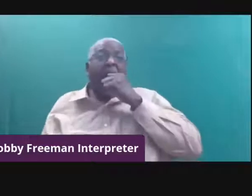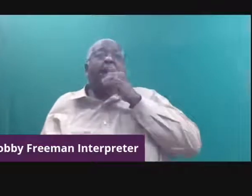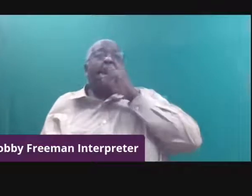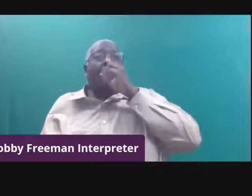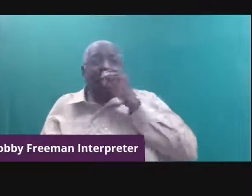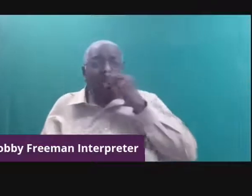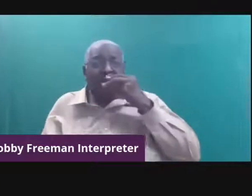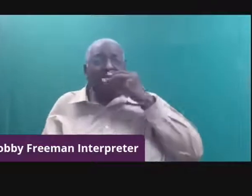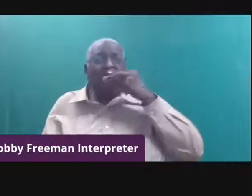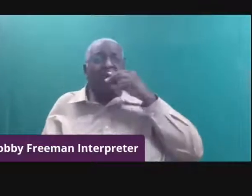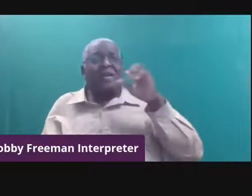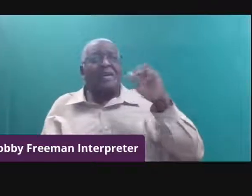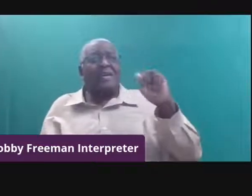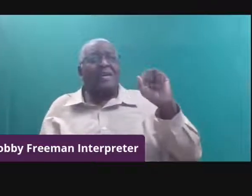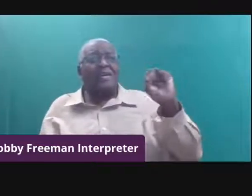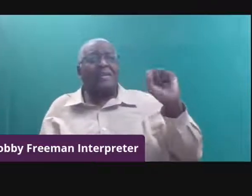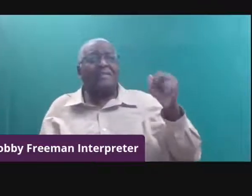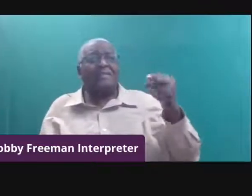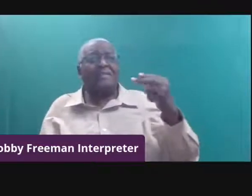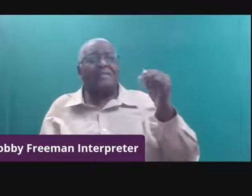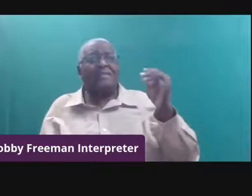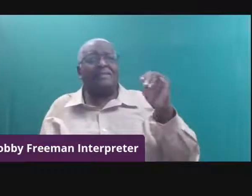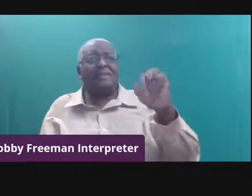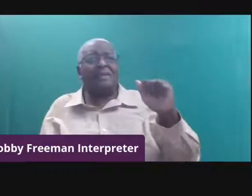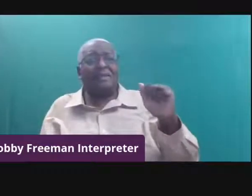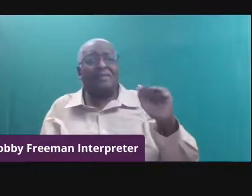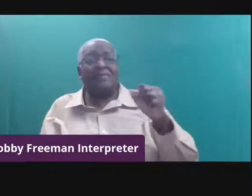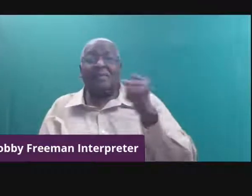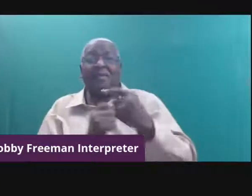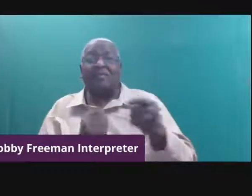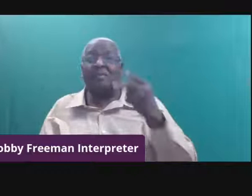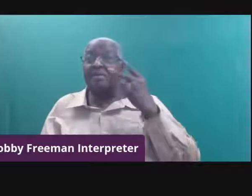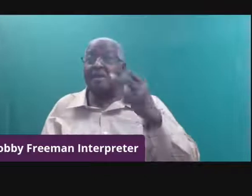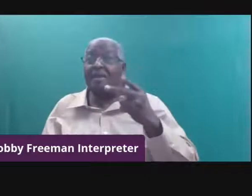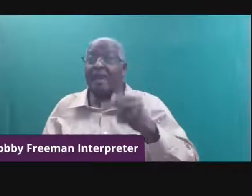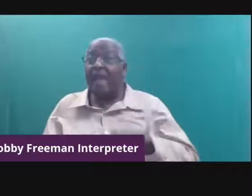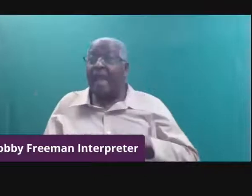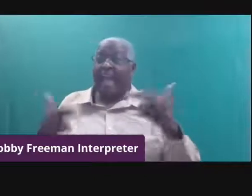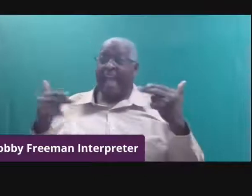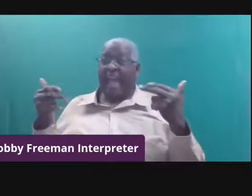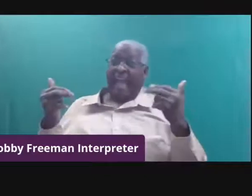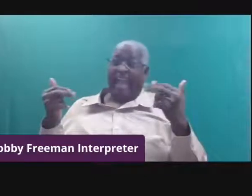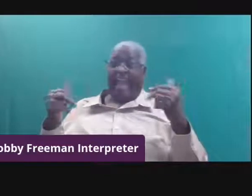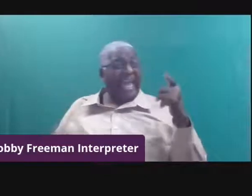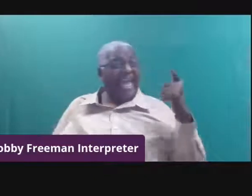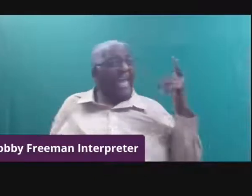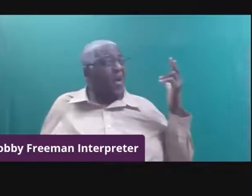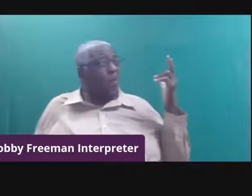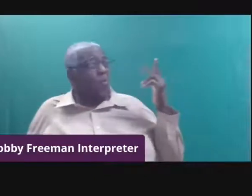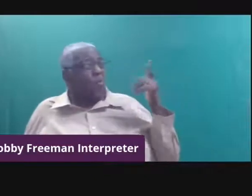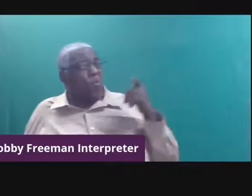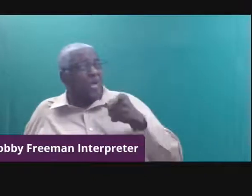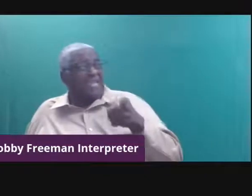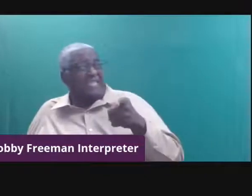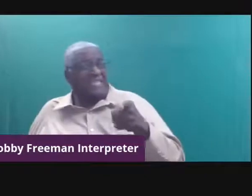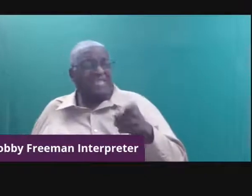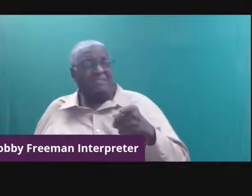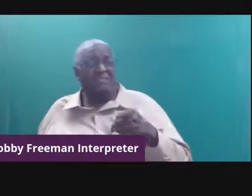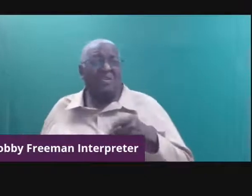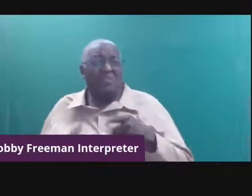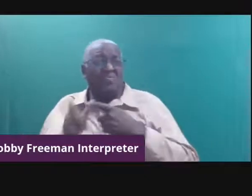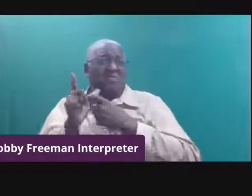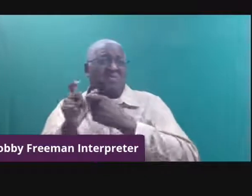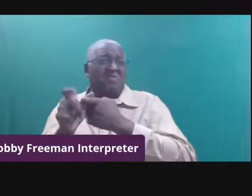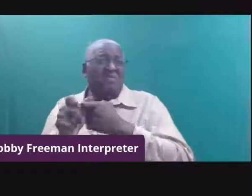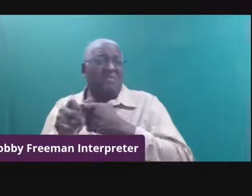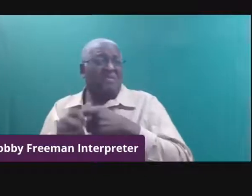and purposes, everybody that saw this laughed. Everybody that heard the fact that she was asthmatic,